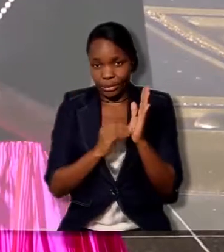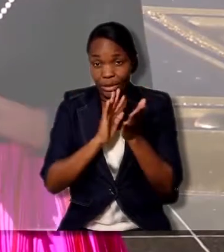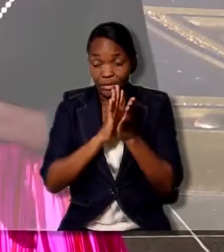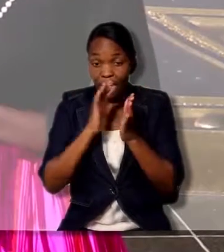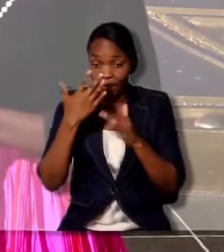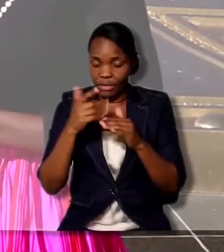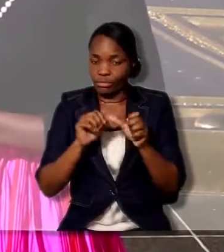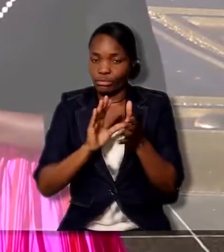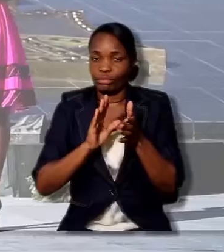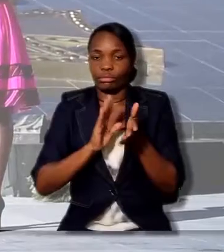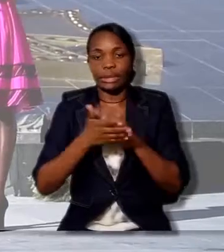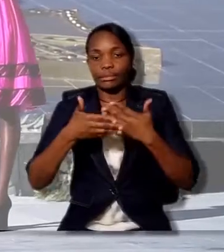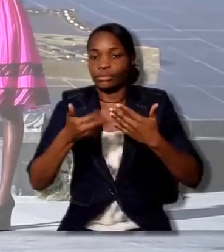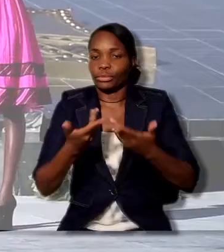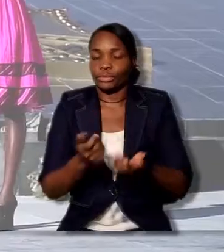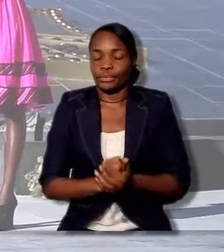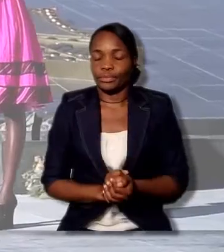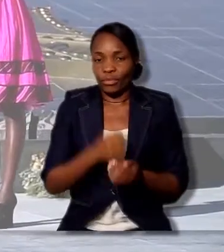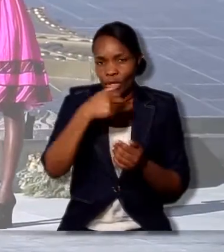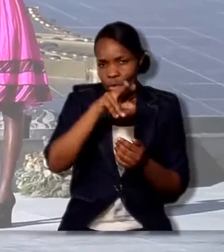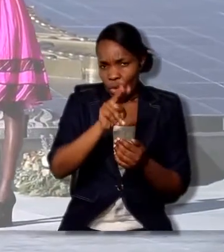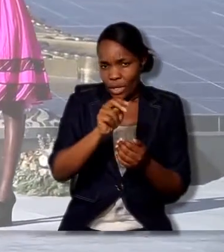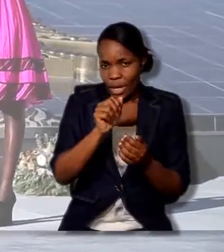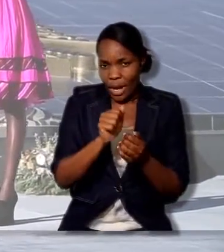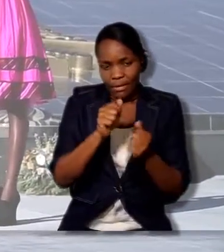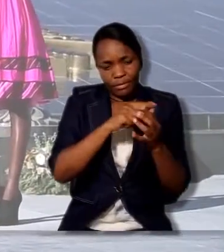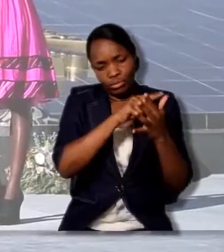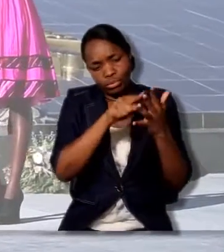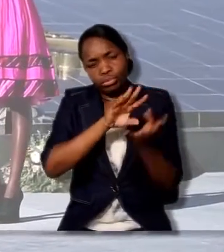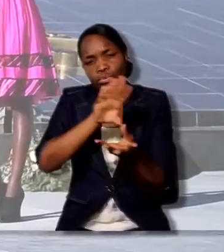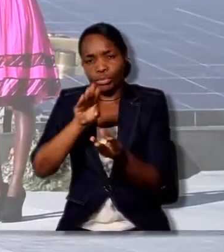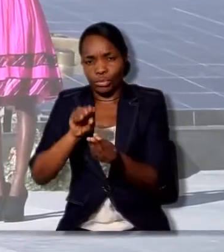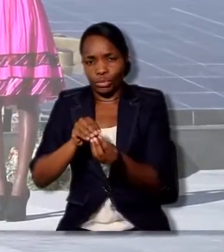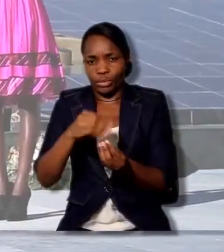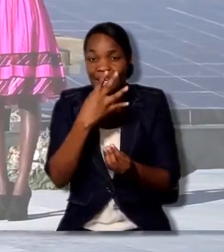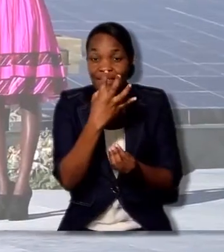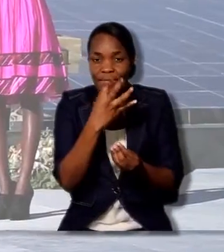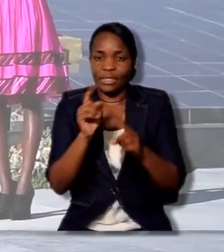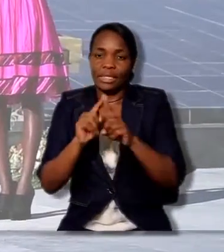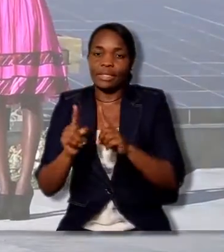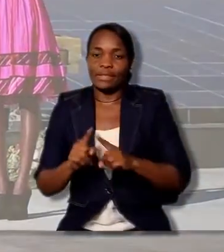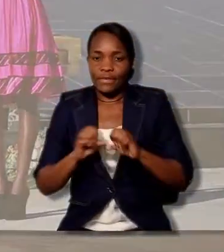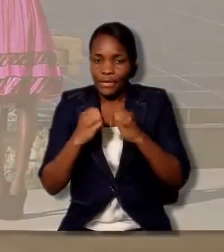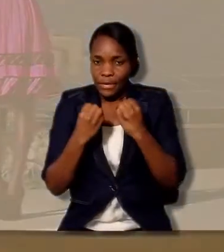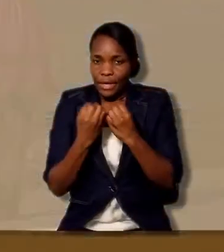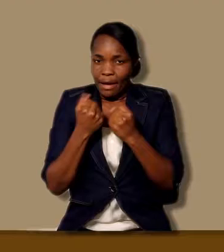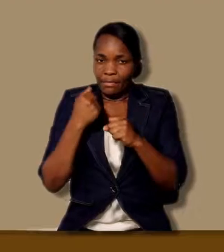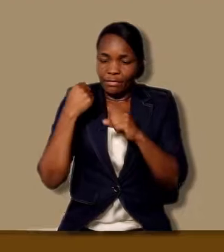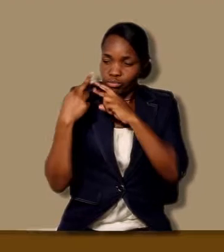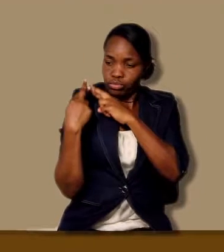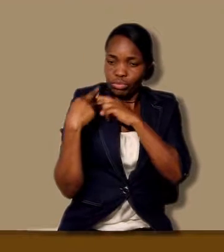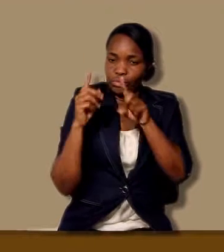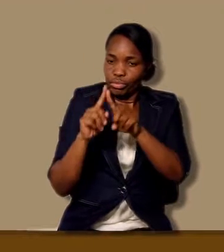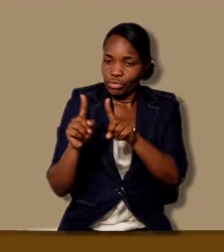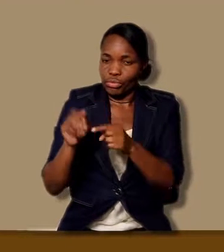better from here on. The UN has in total 15 specialized agencies that carry out various functions